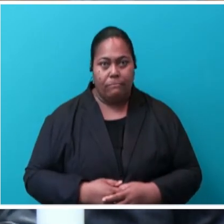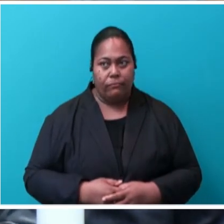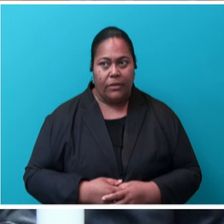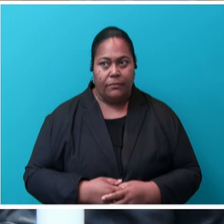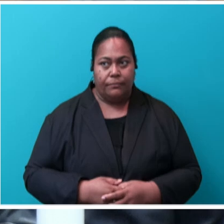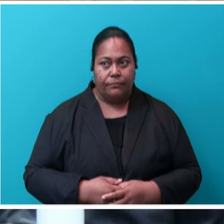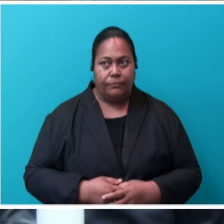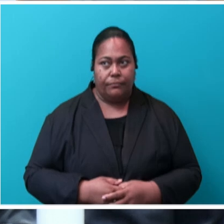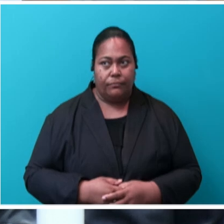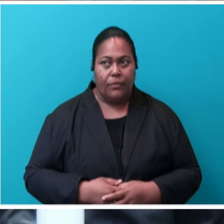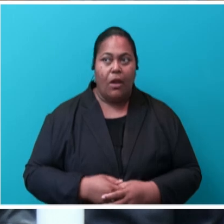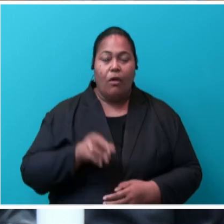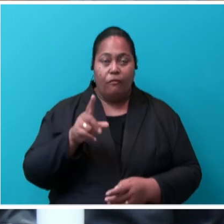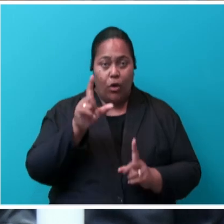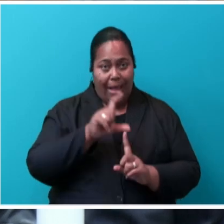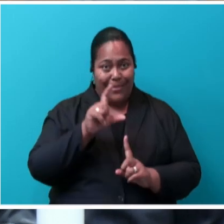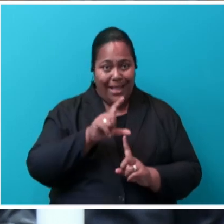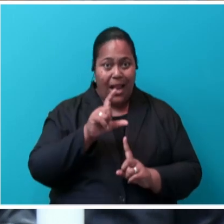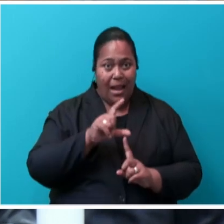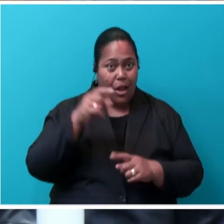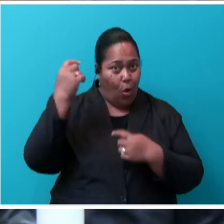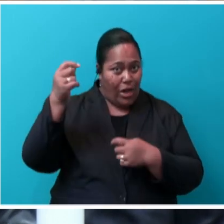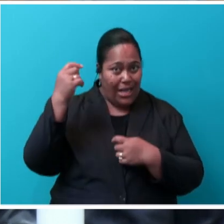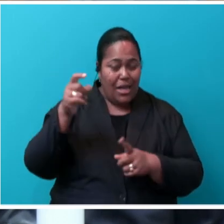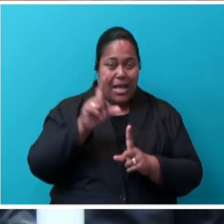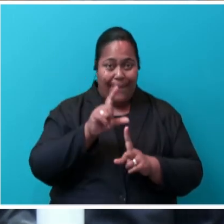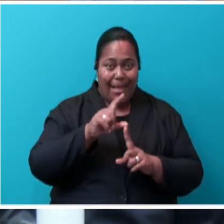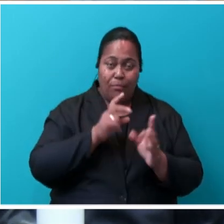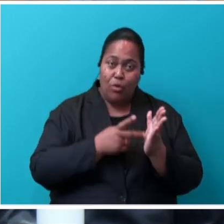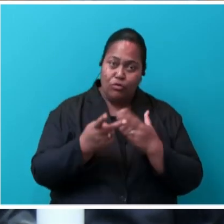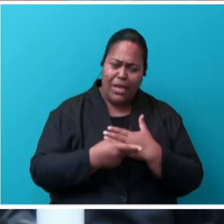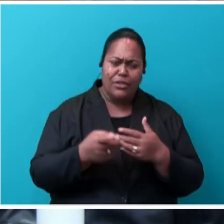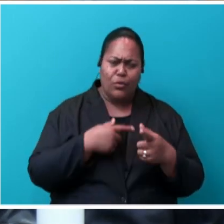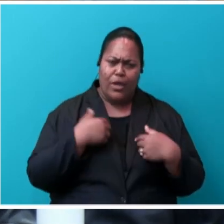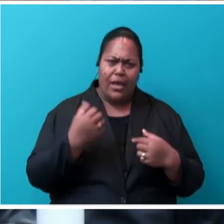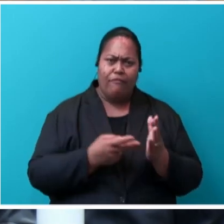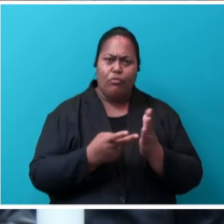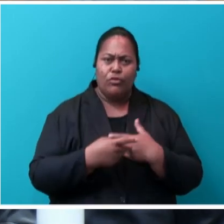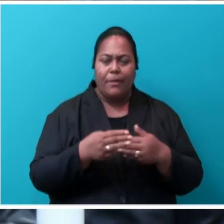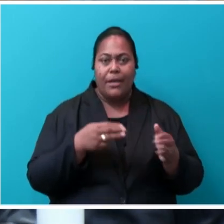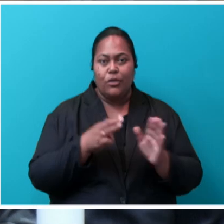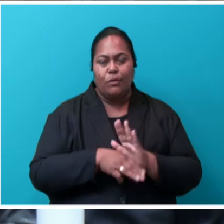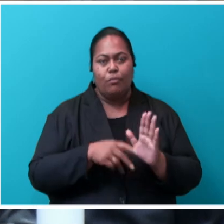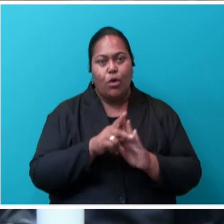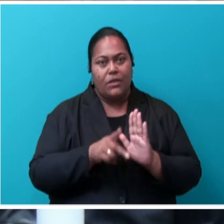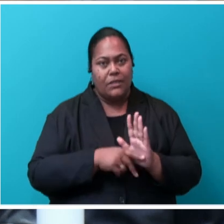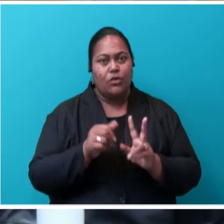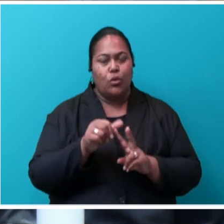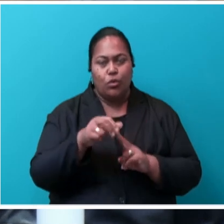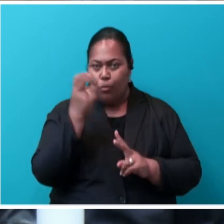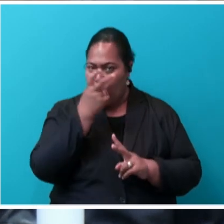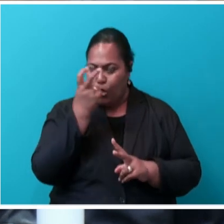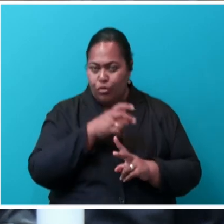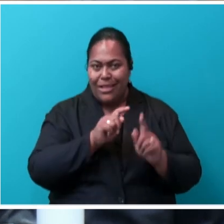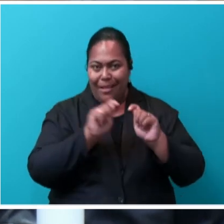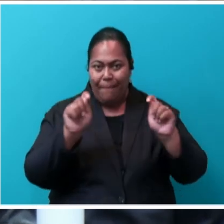monitoring of capital projects, Mr. Speaker, sir, the ministry has developed a project management policy as well as monitoring templates with